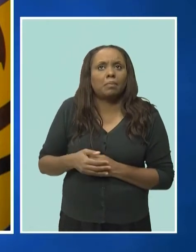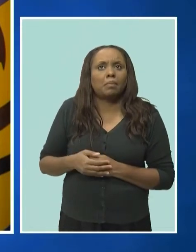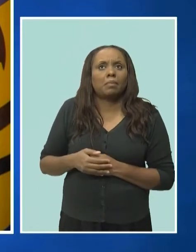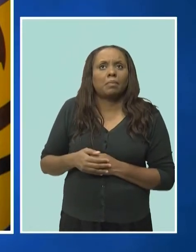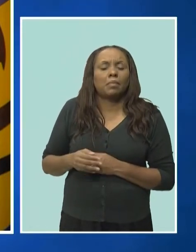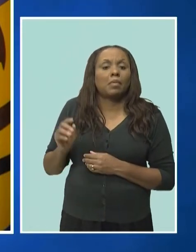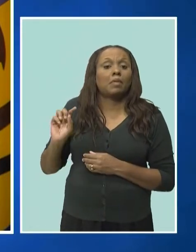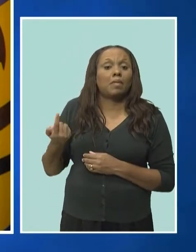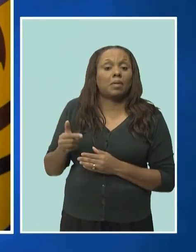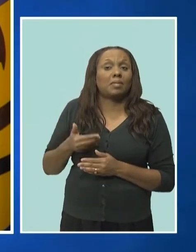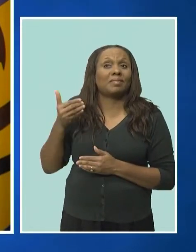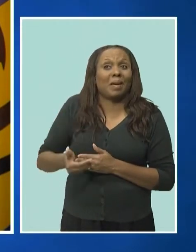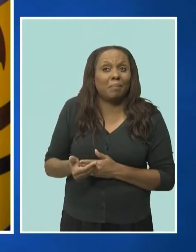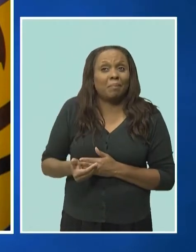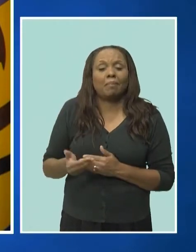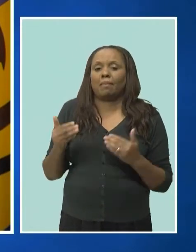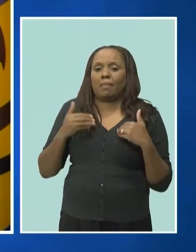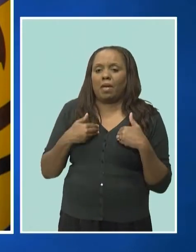close relationship,